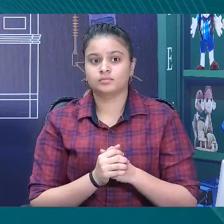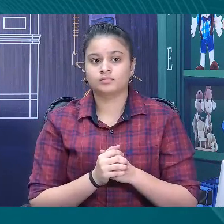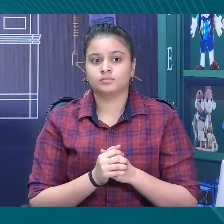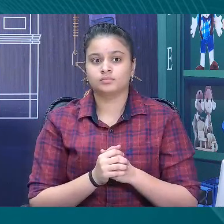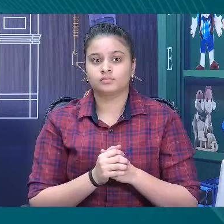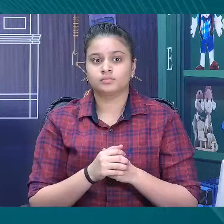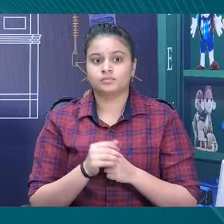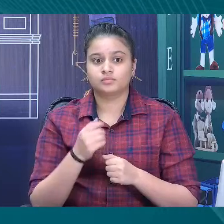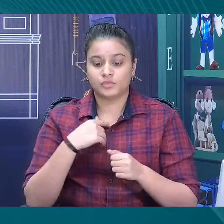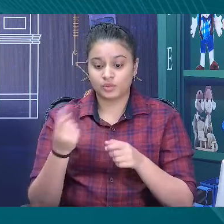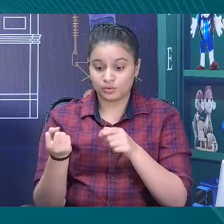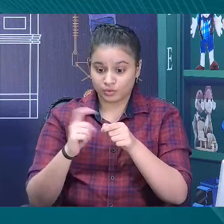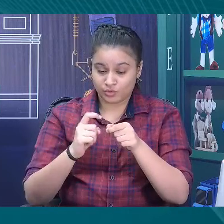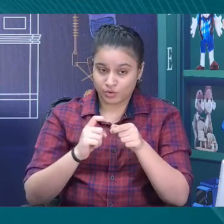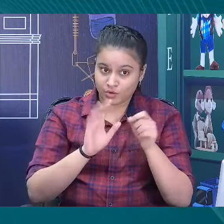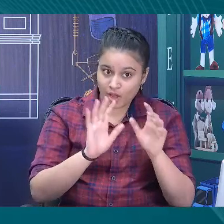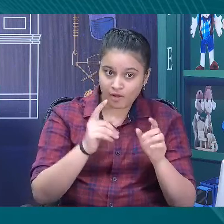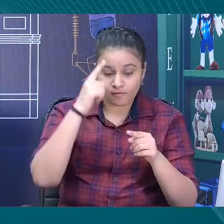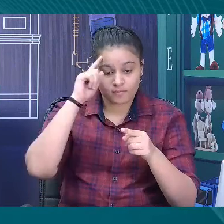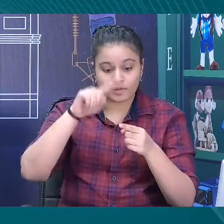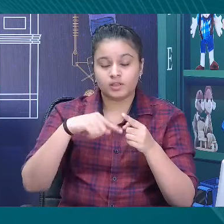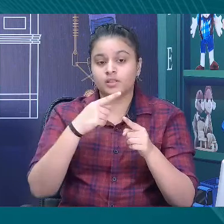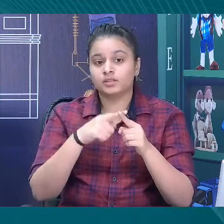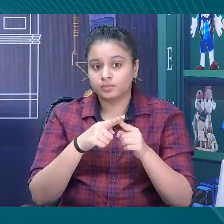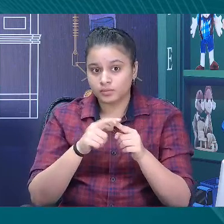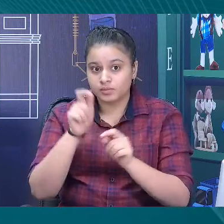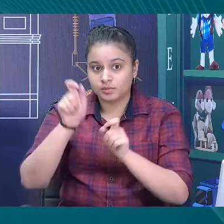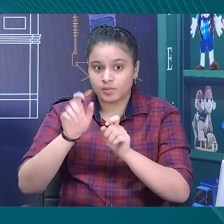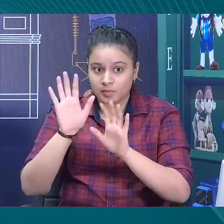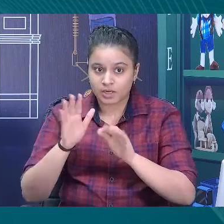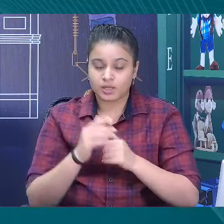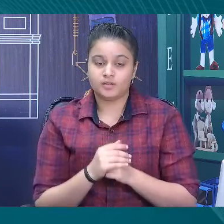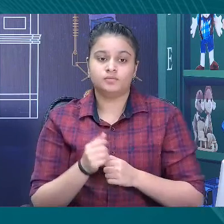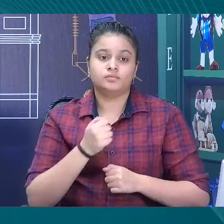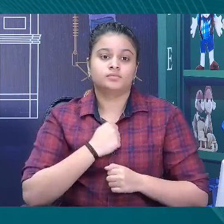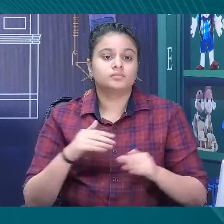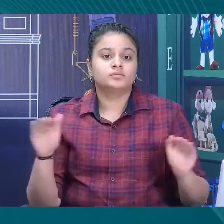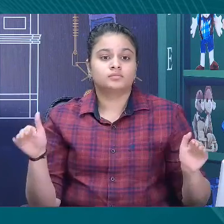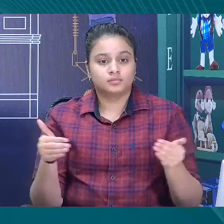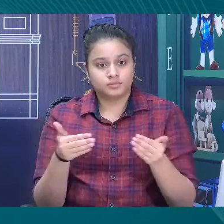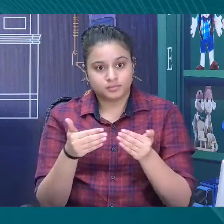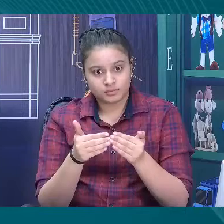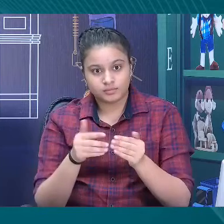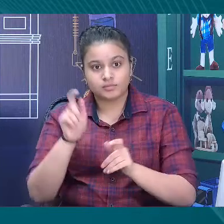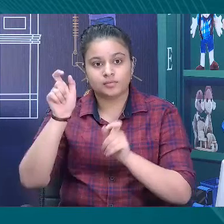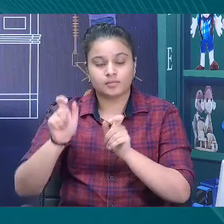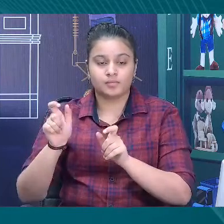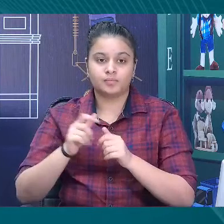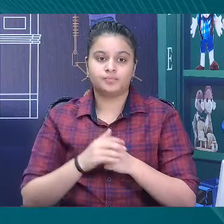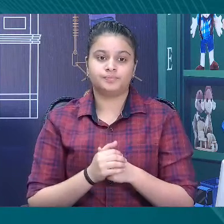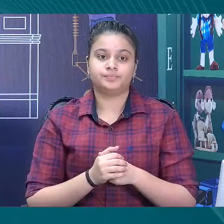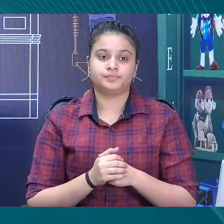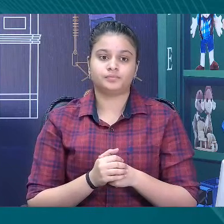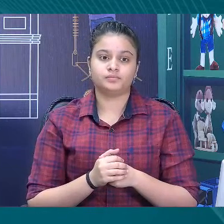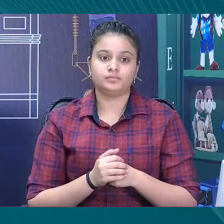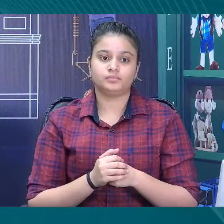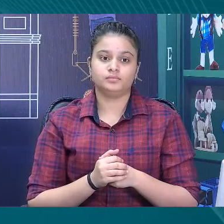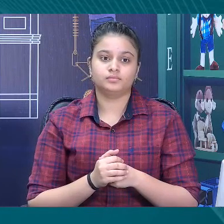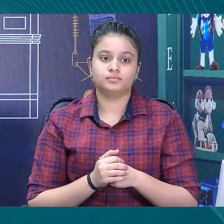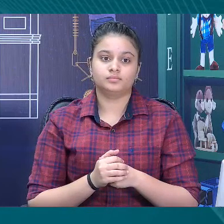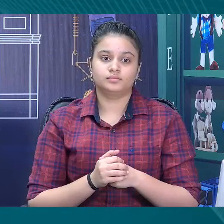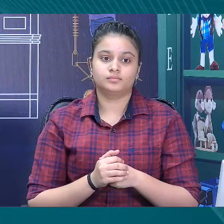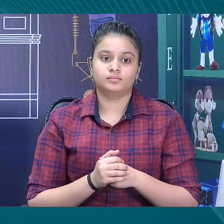by our experts for this session. Let me introduce you all to our experts. We have with